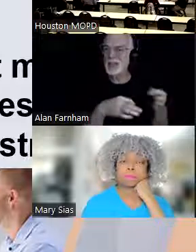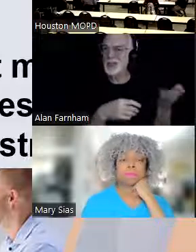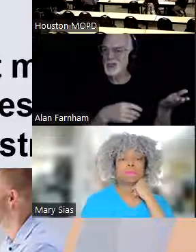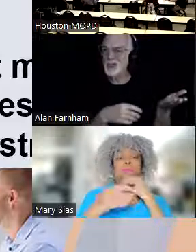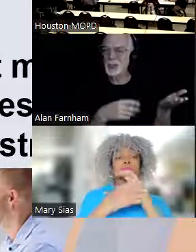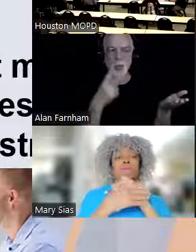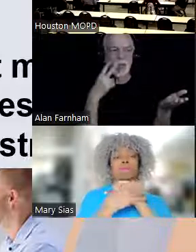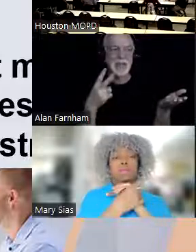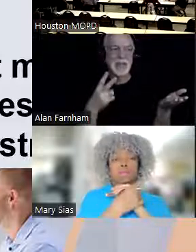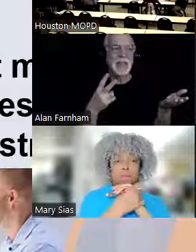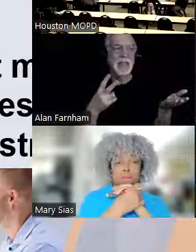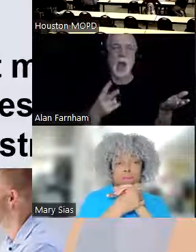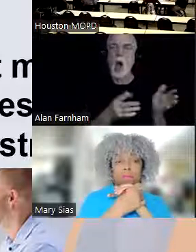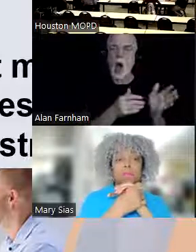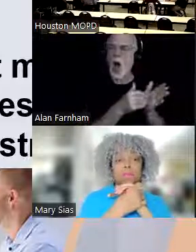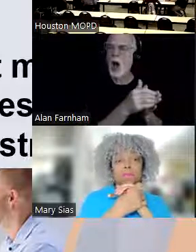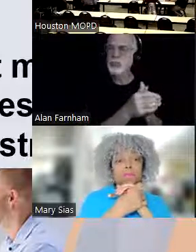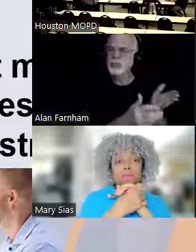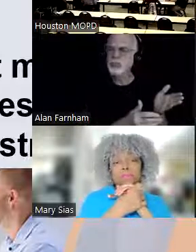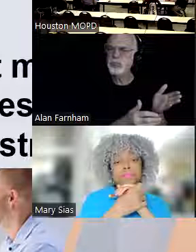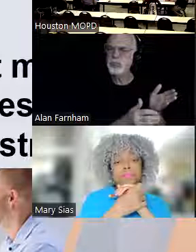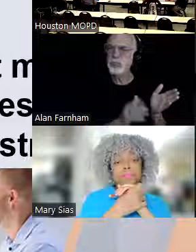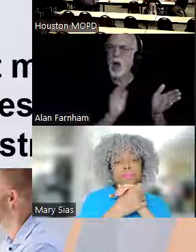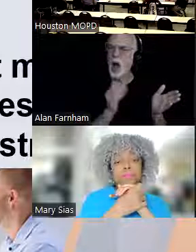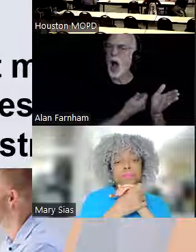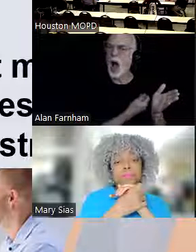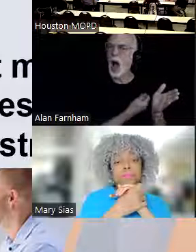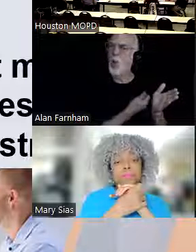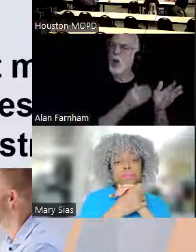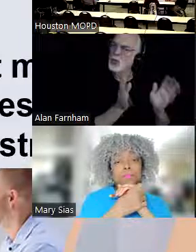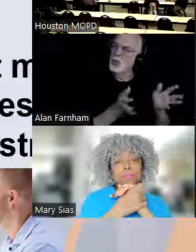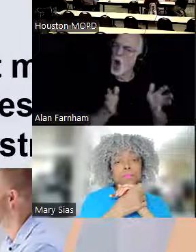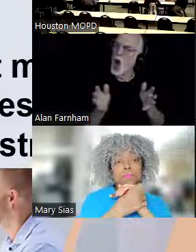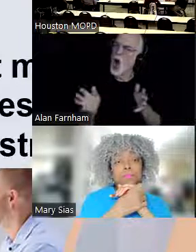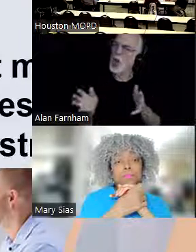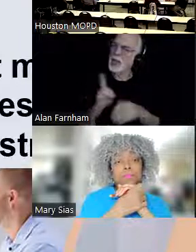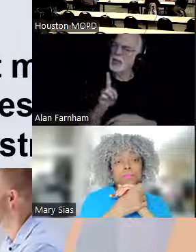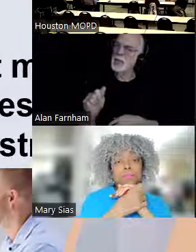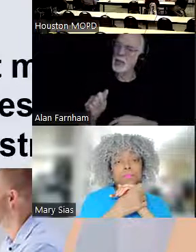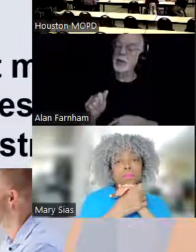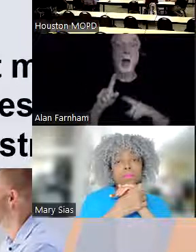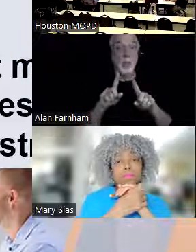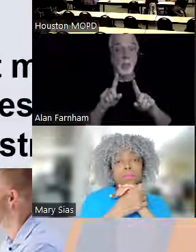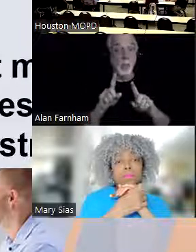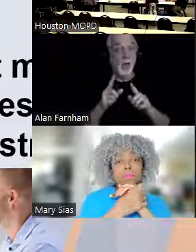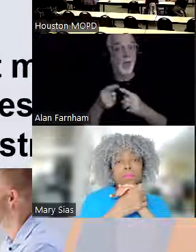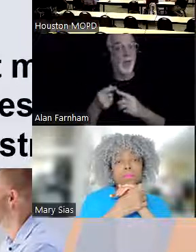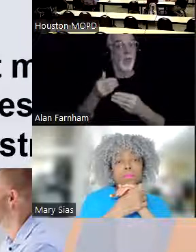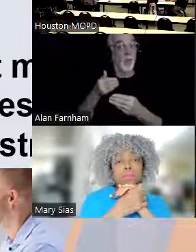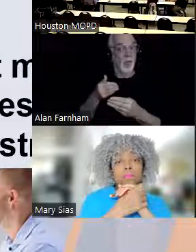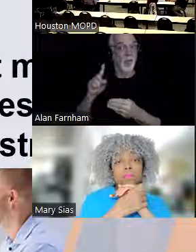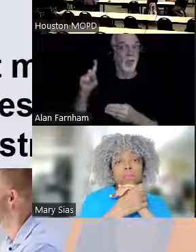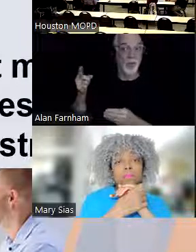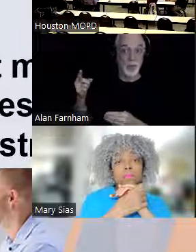a lot in talking about disabilities. But before we talk about that, I want